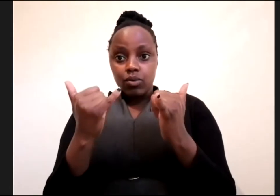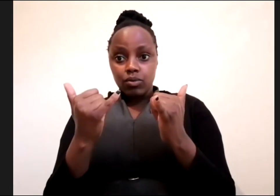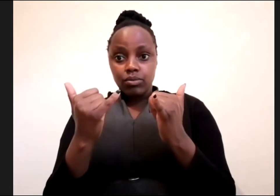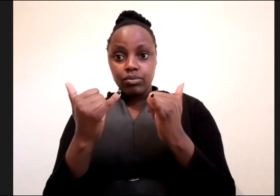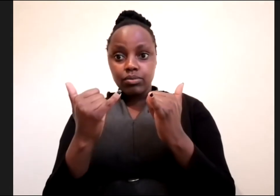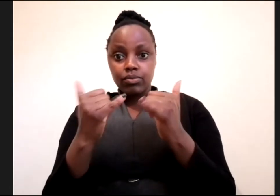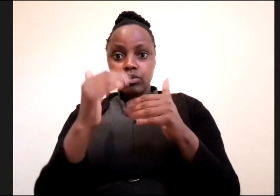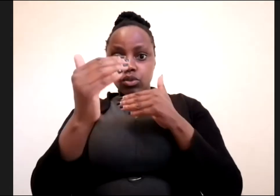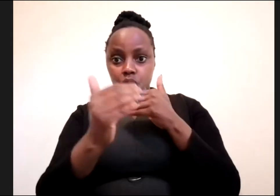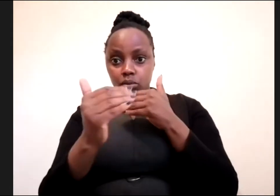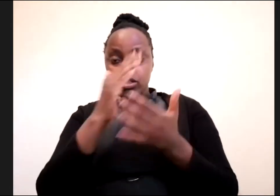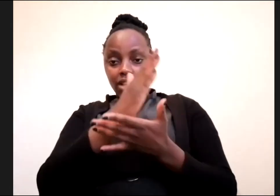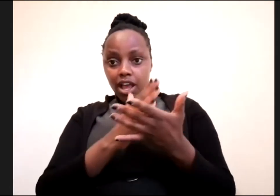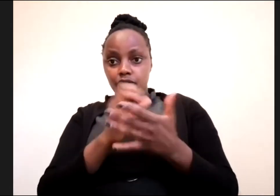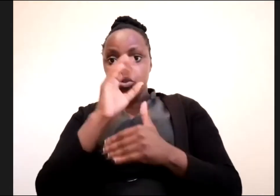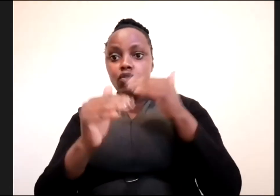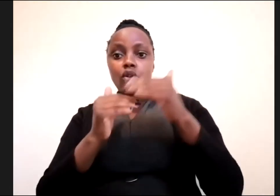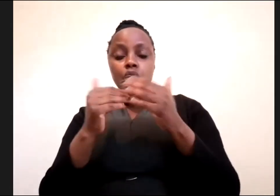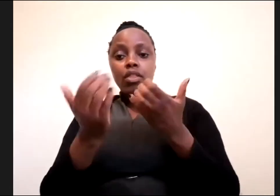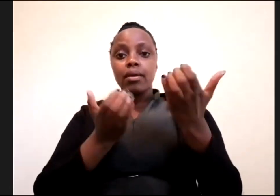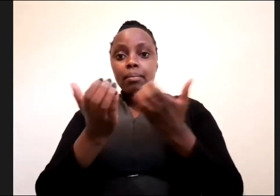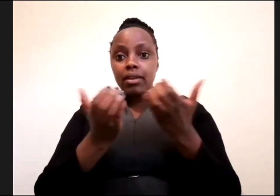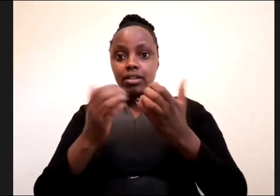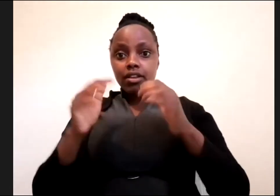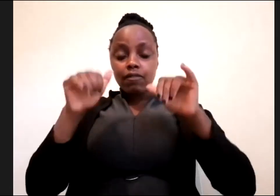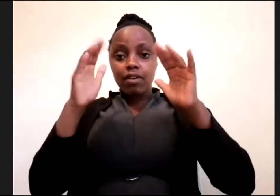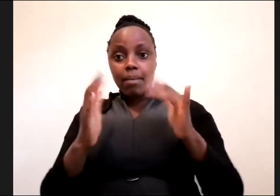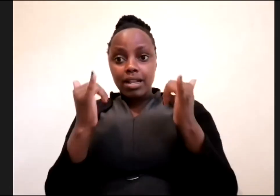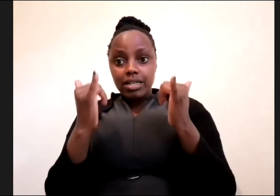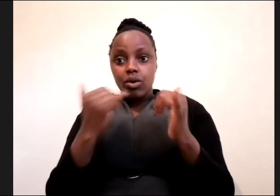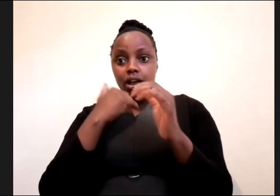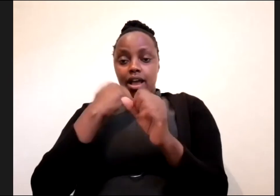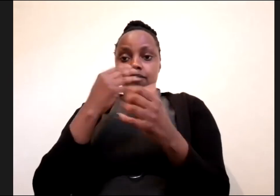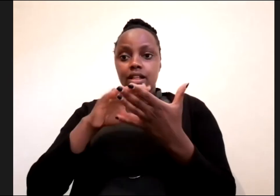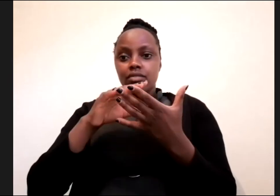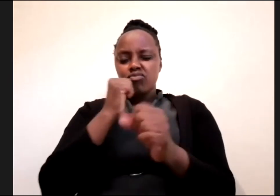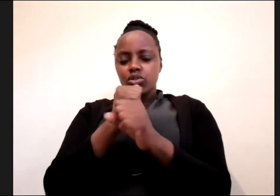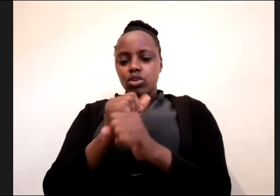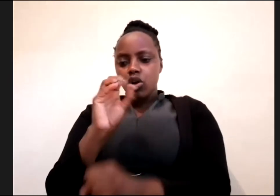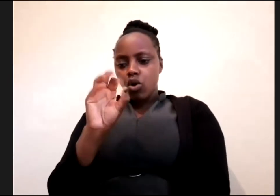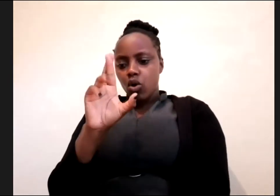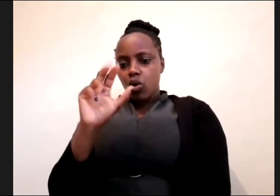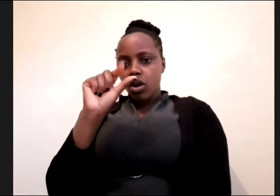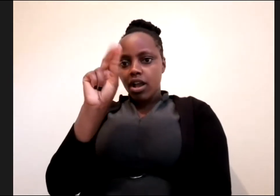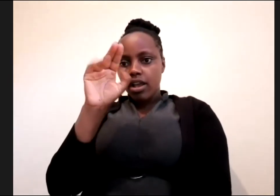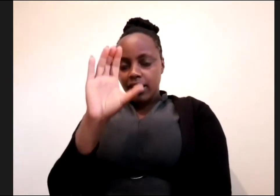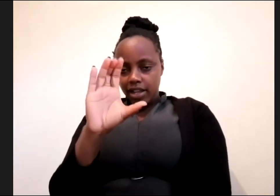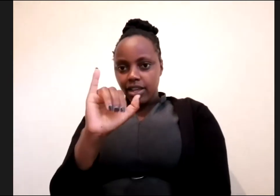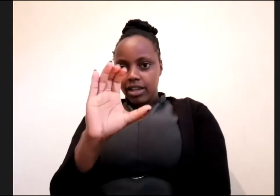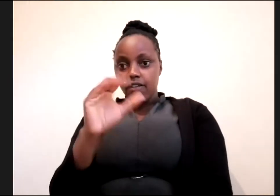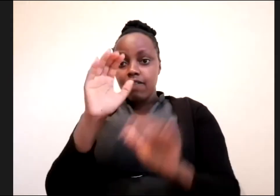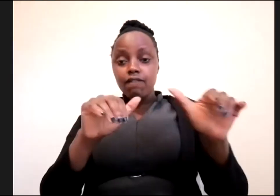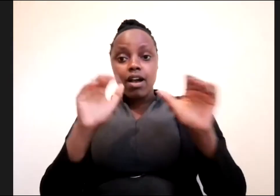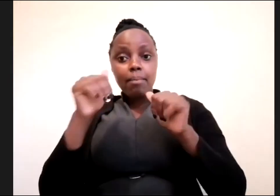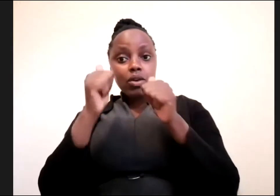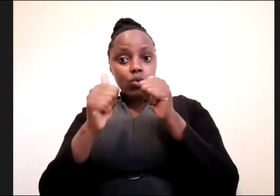close to half of all fair trade farmers are also farming organically. So obviously organic farming